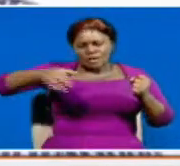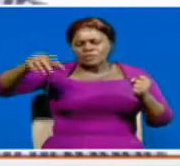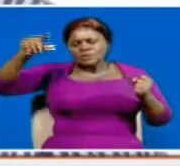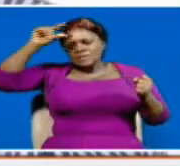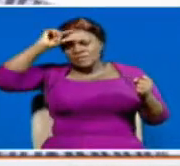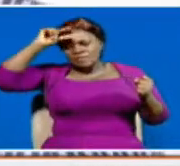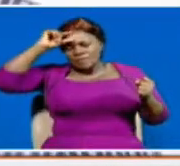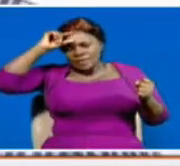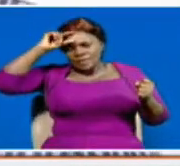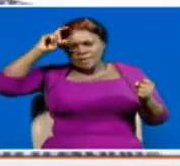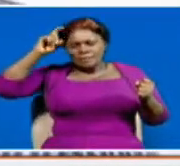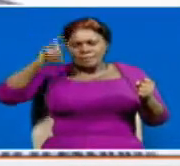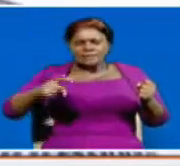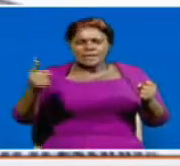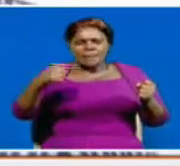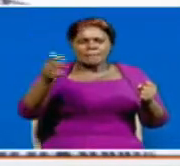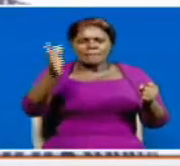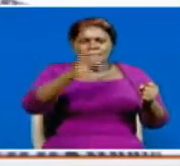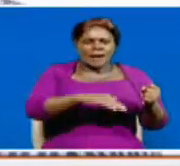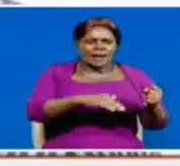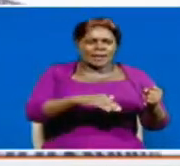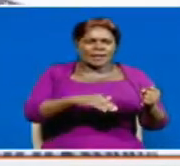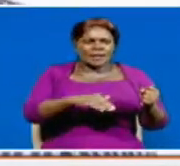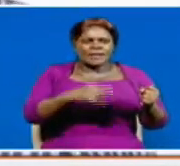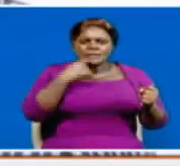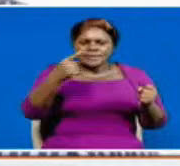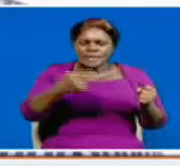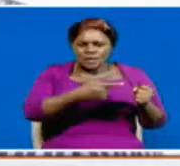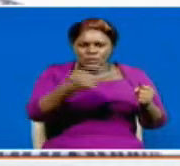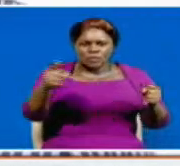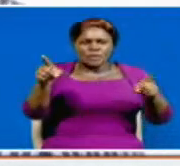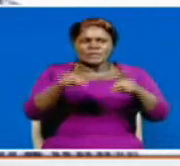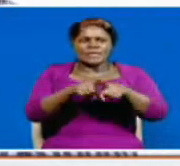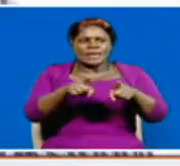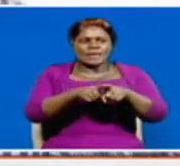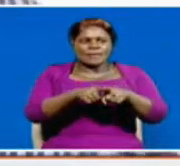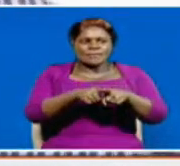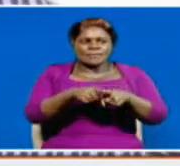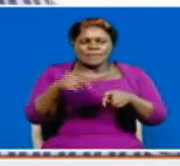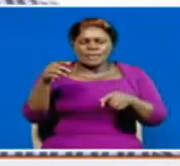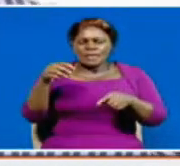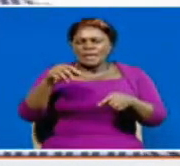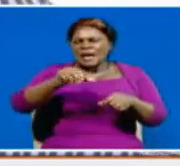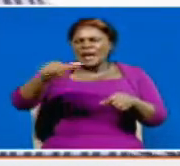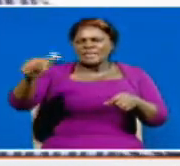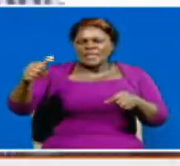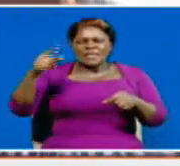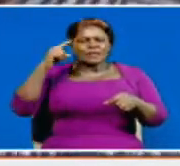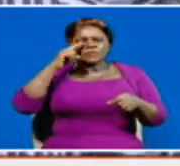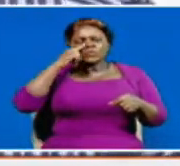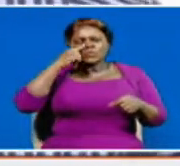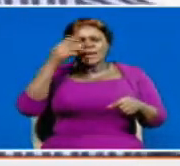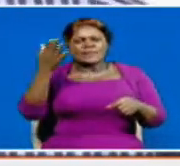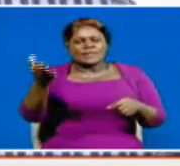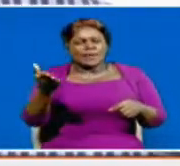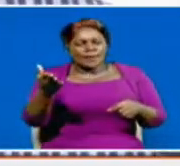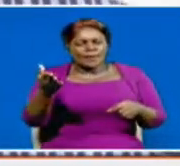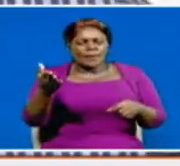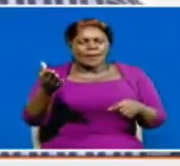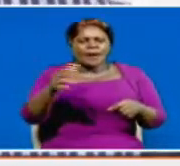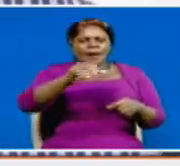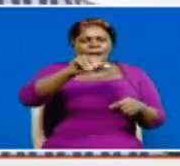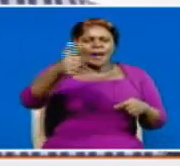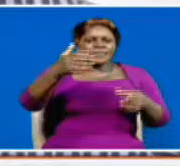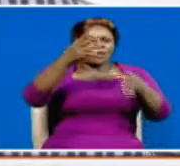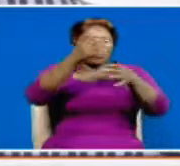governments, one huge company. I'm telling you, even those companies like Kenani in Sudan and